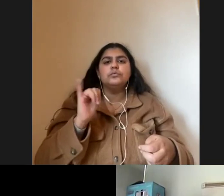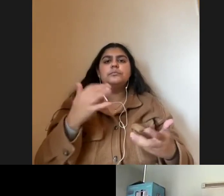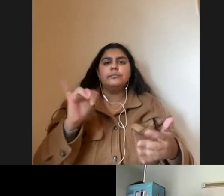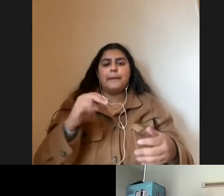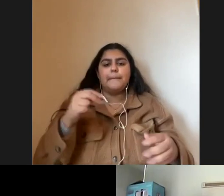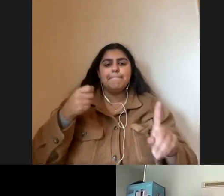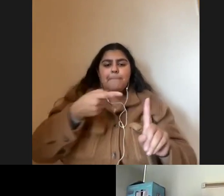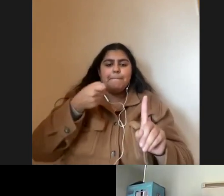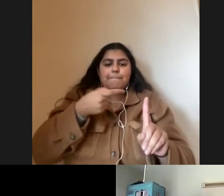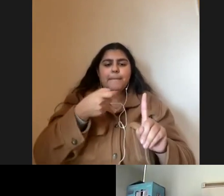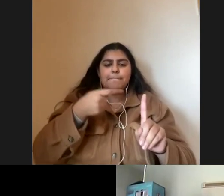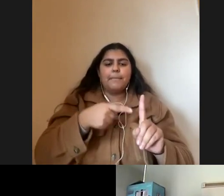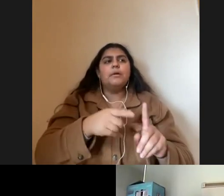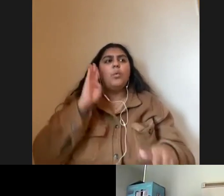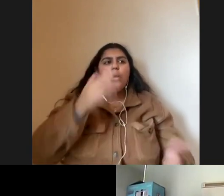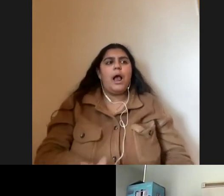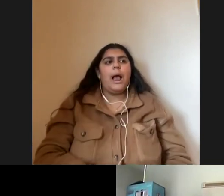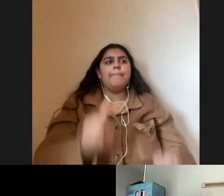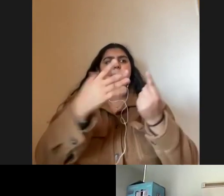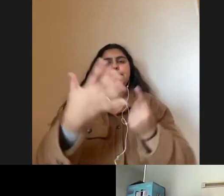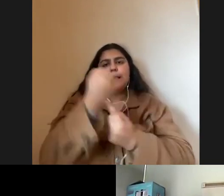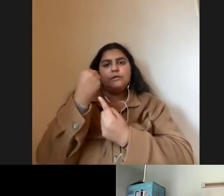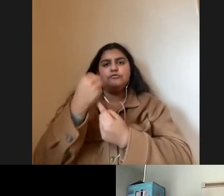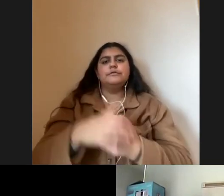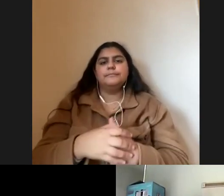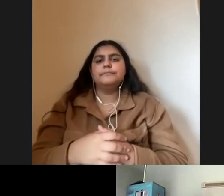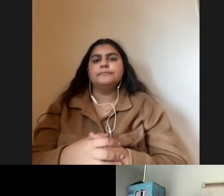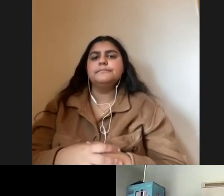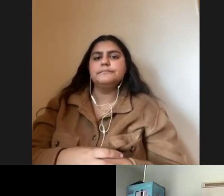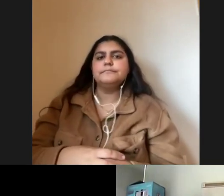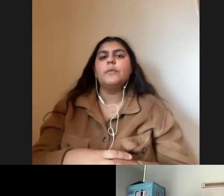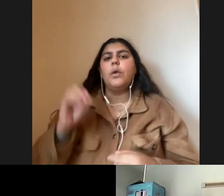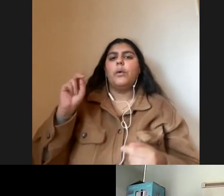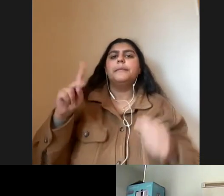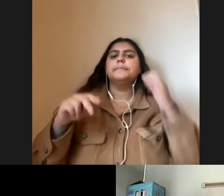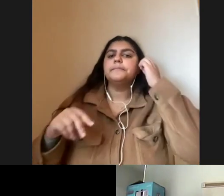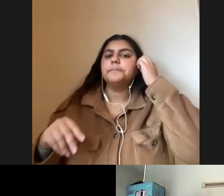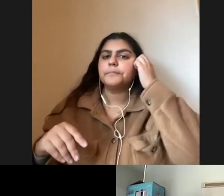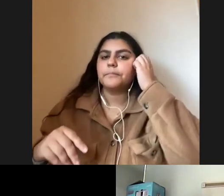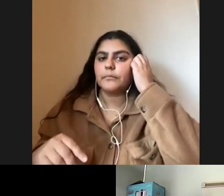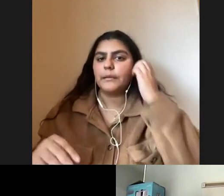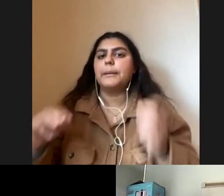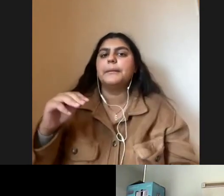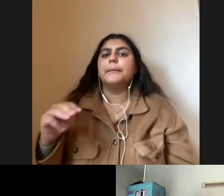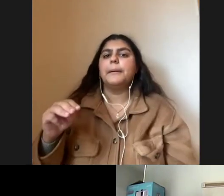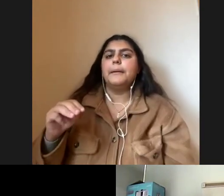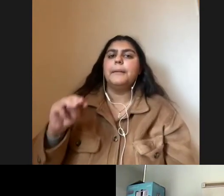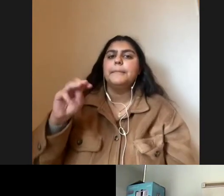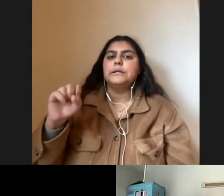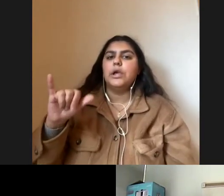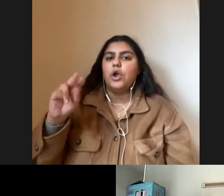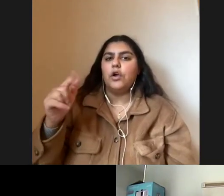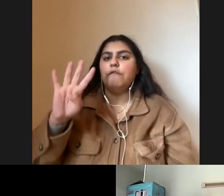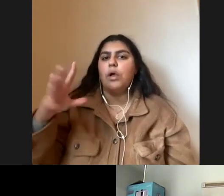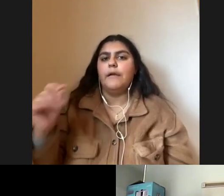bring them out. So yeah. How are we doing on time? Decent. Okay. Mrs. Young's fourth and fifth grade class want to know what is